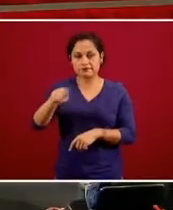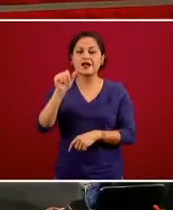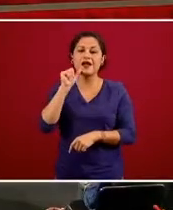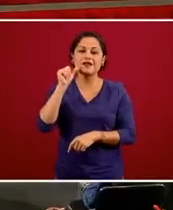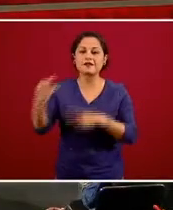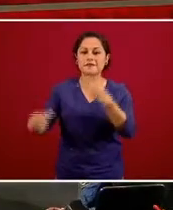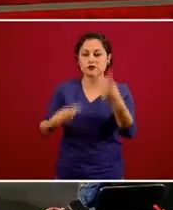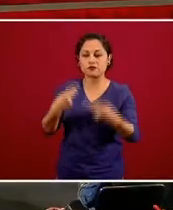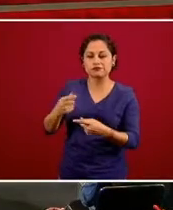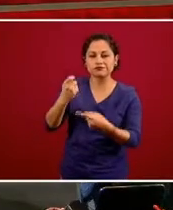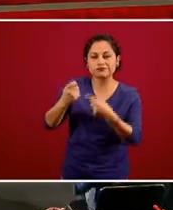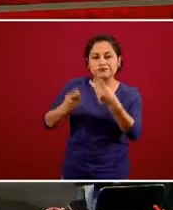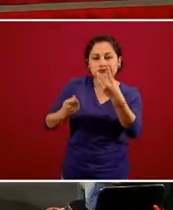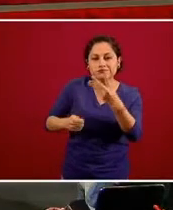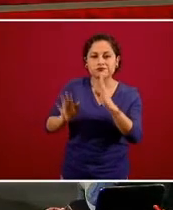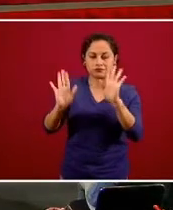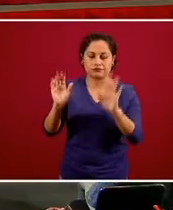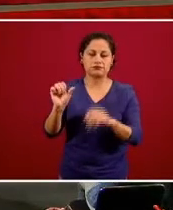for